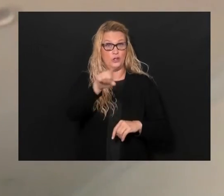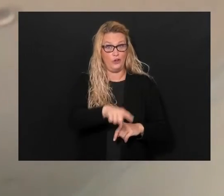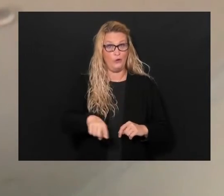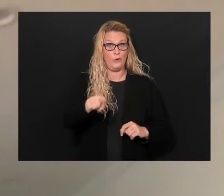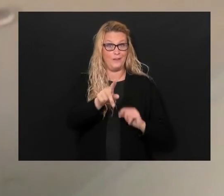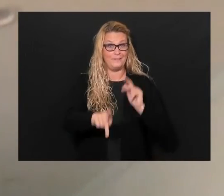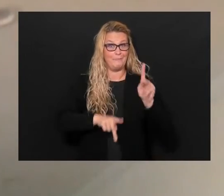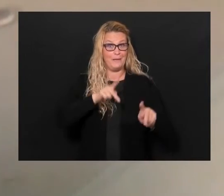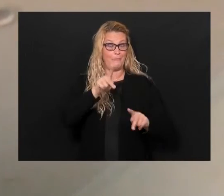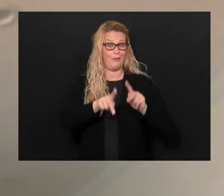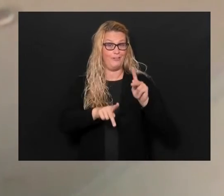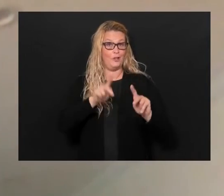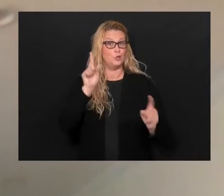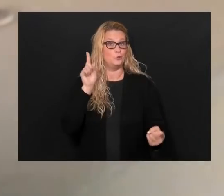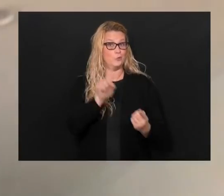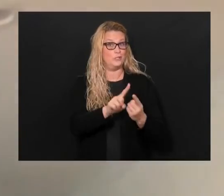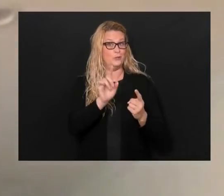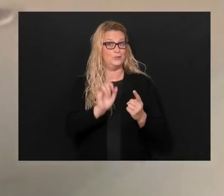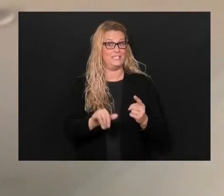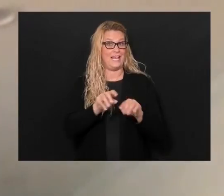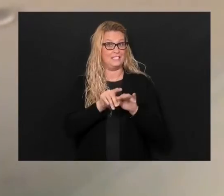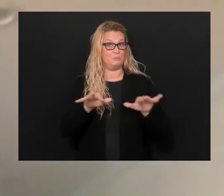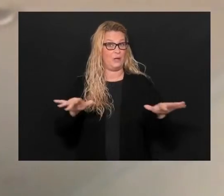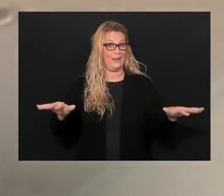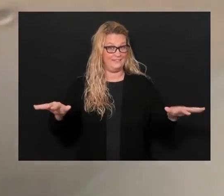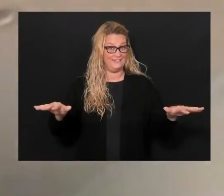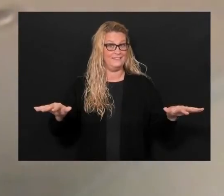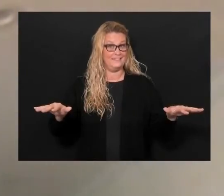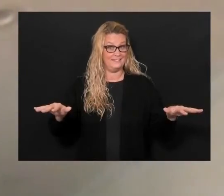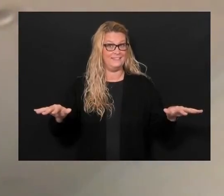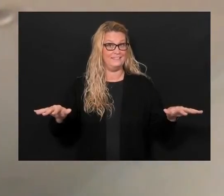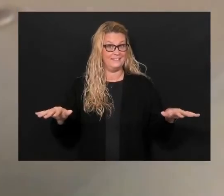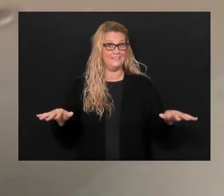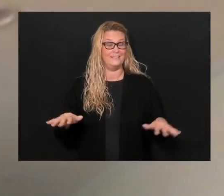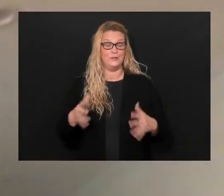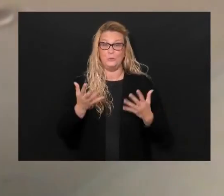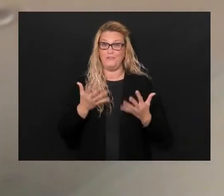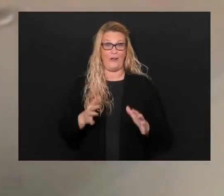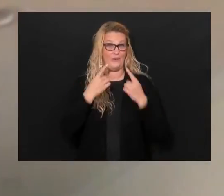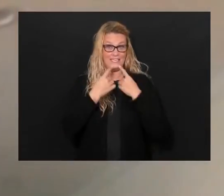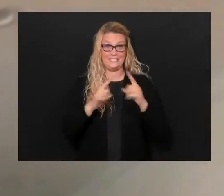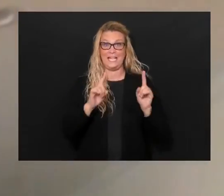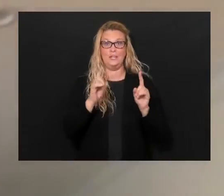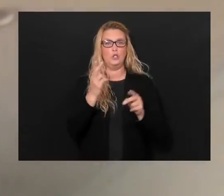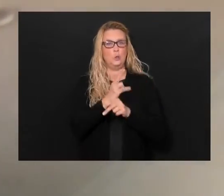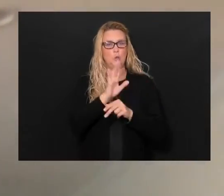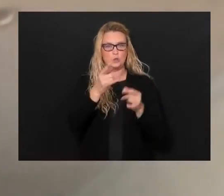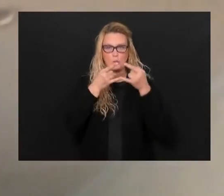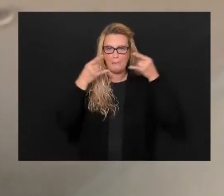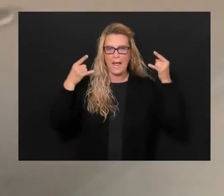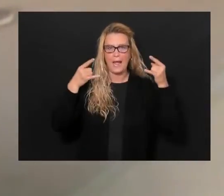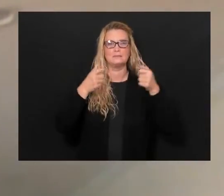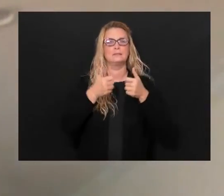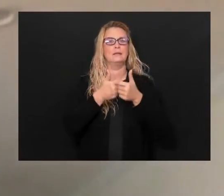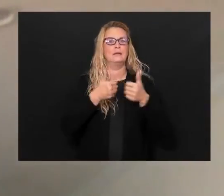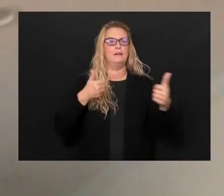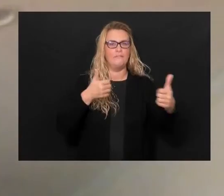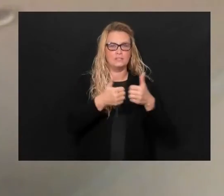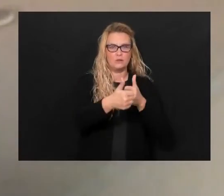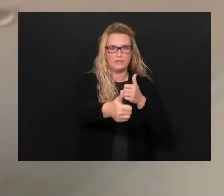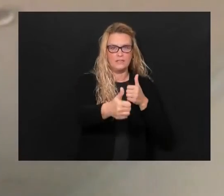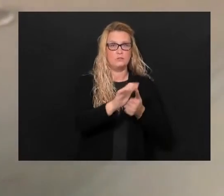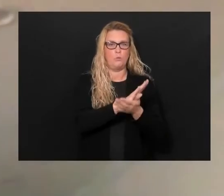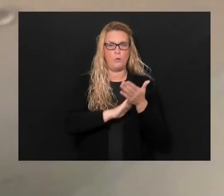to reduce the susceptibility to spread, which, as we've said many times, masks, physical distancing, wash your